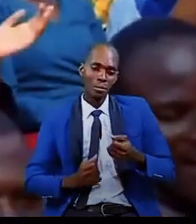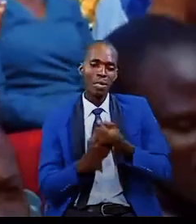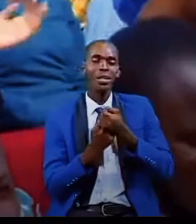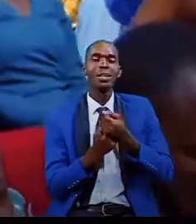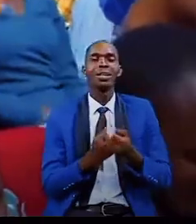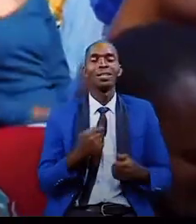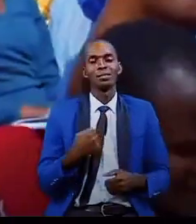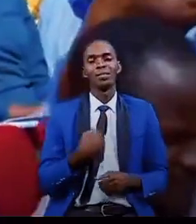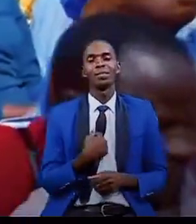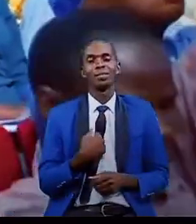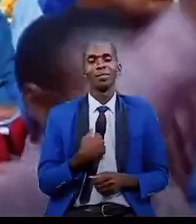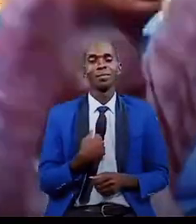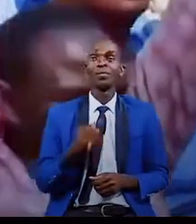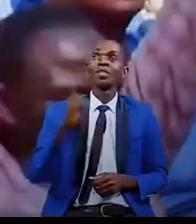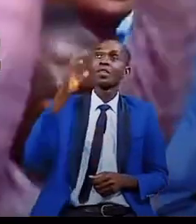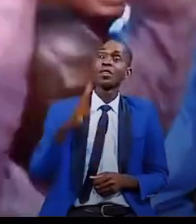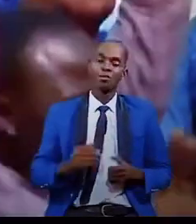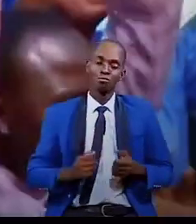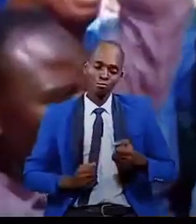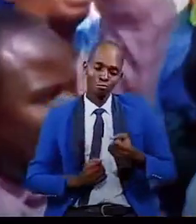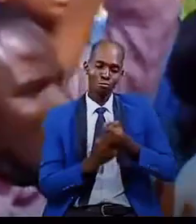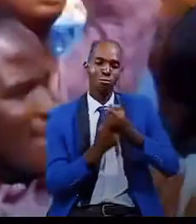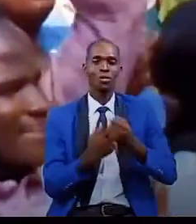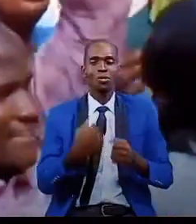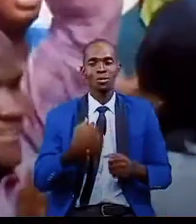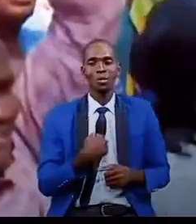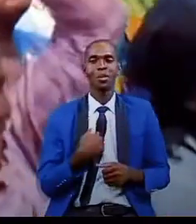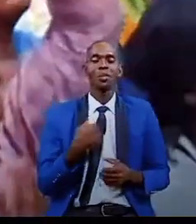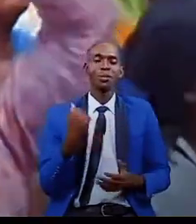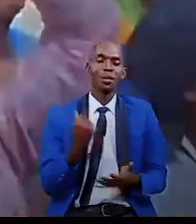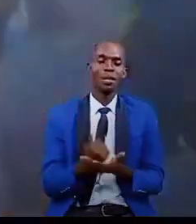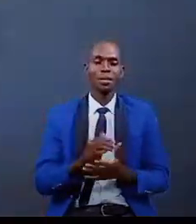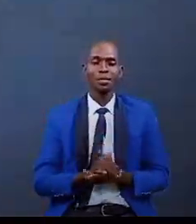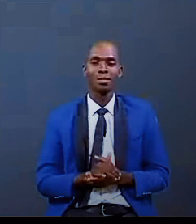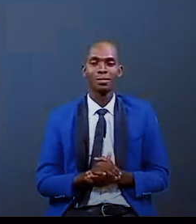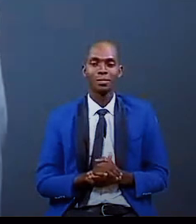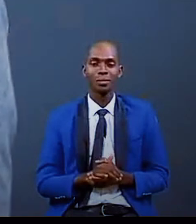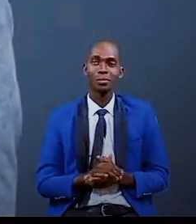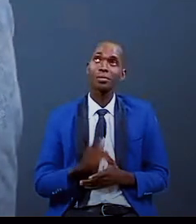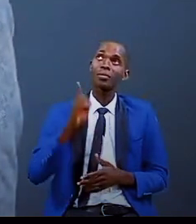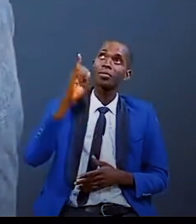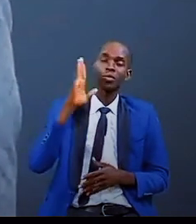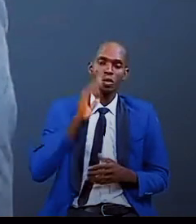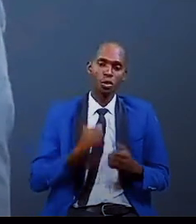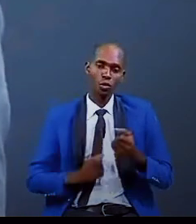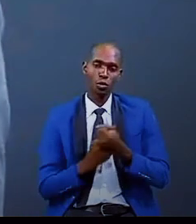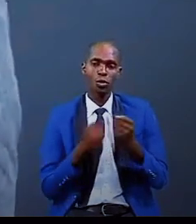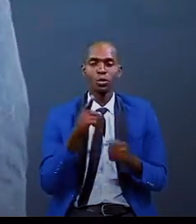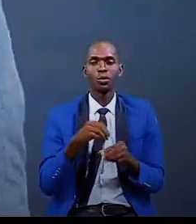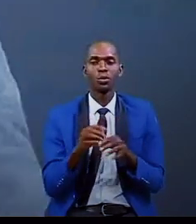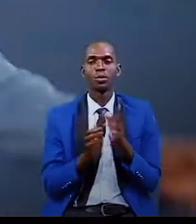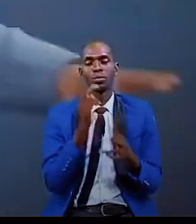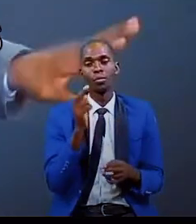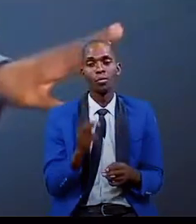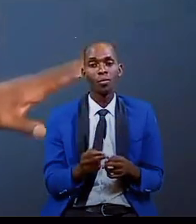I said, God sponsored me. He will sponsor you. And even with